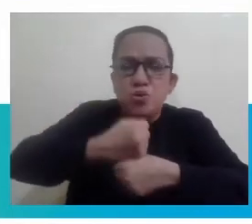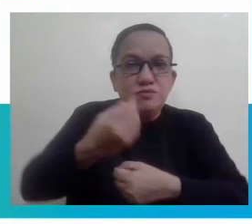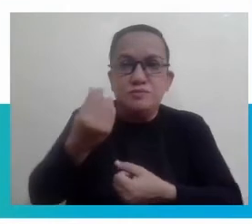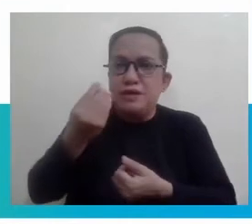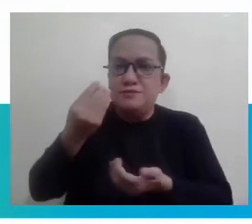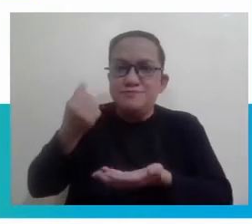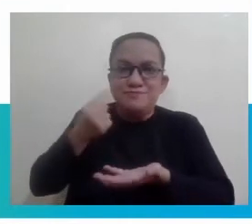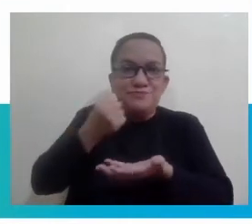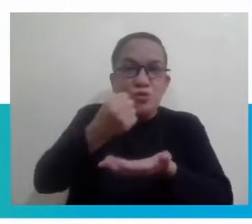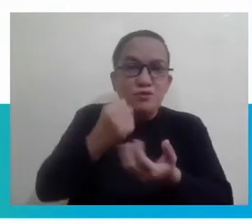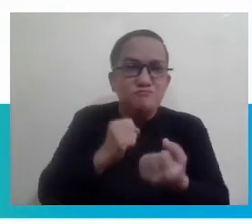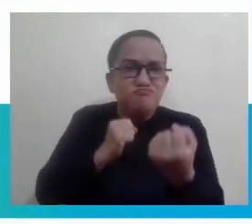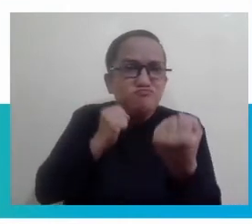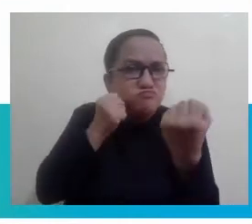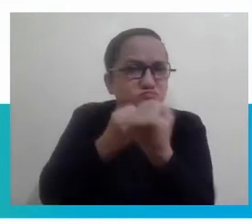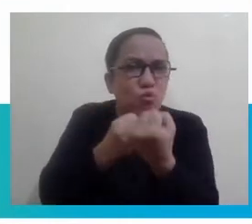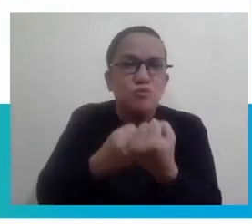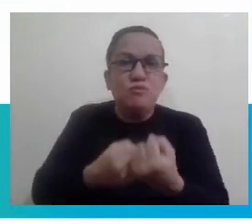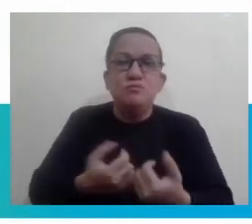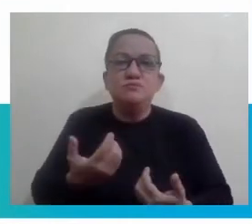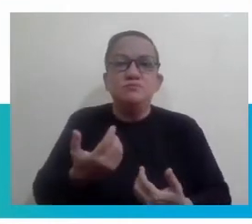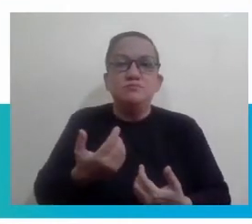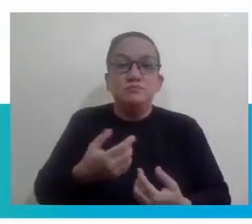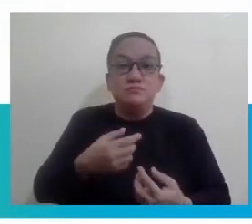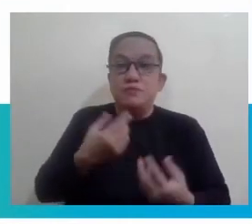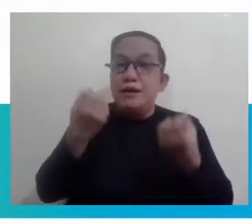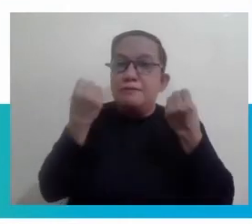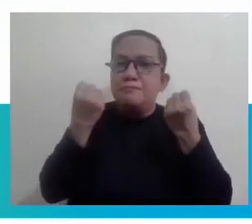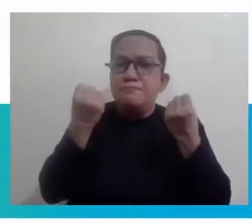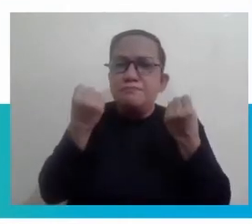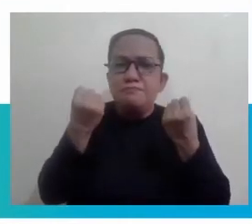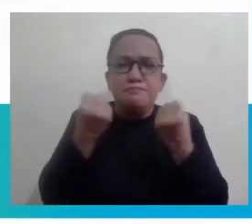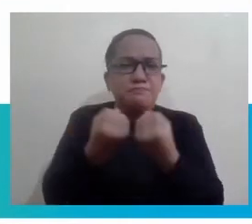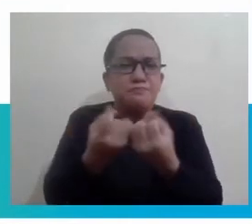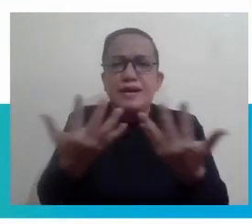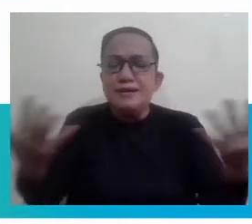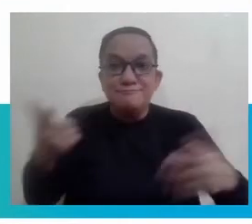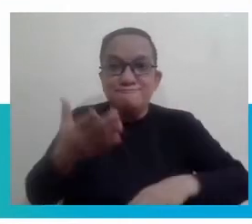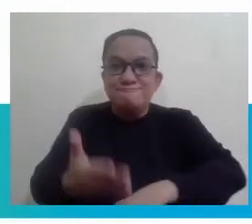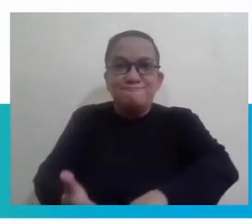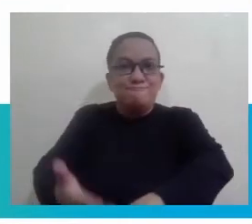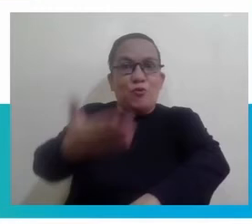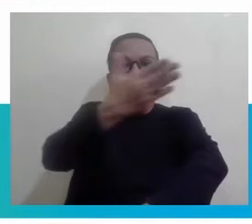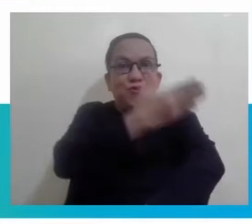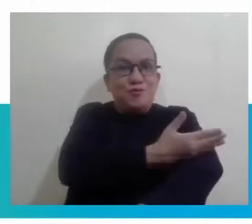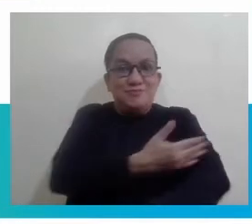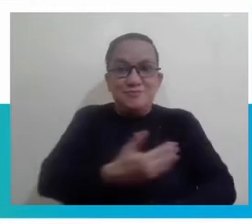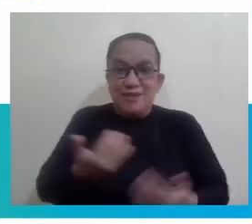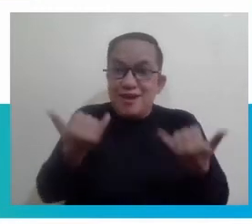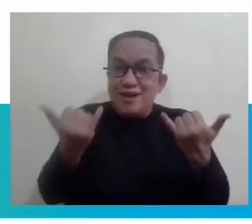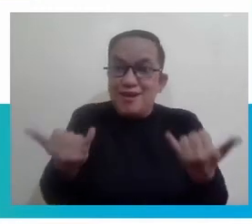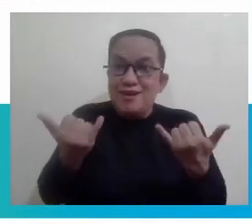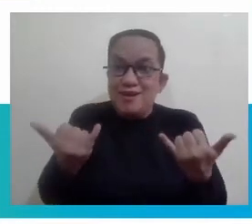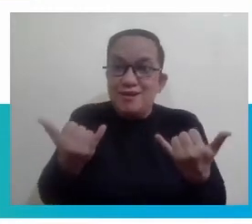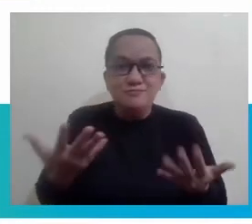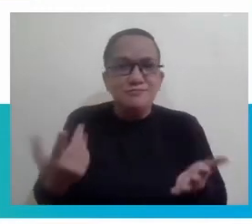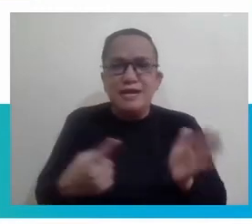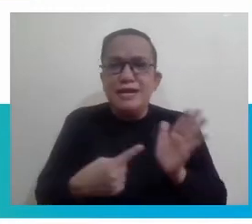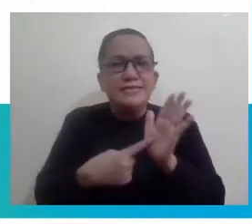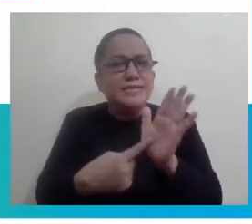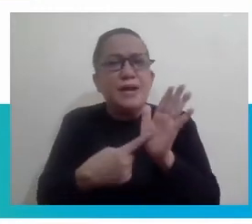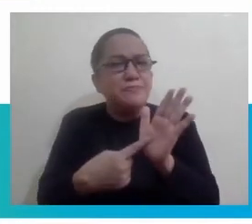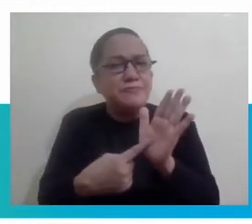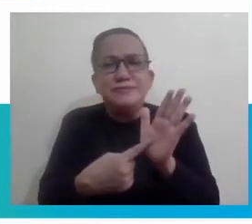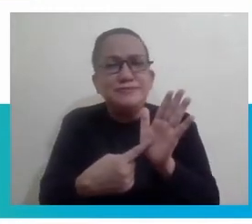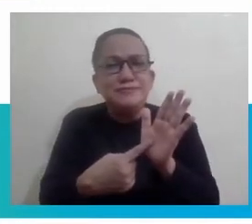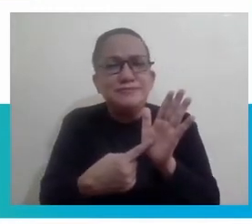Much of our progress to date, such as regulation of plastic pollution, the launch of